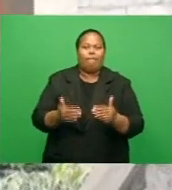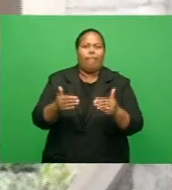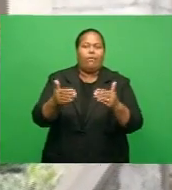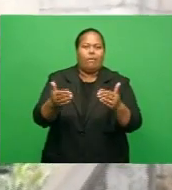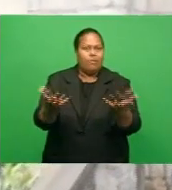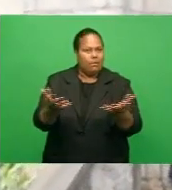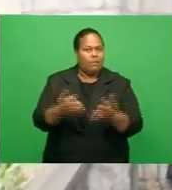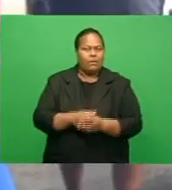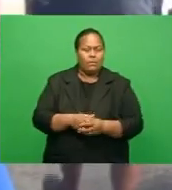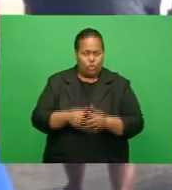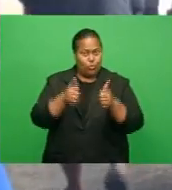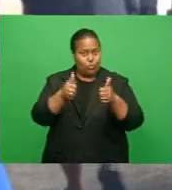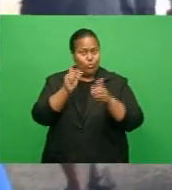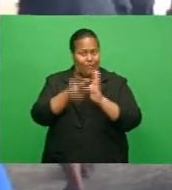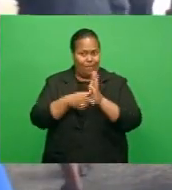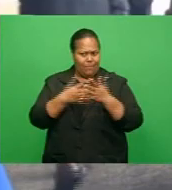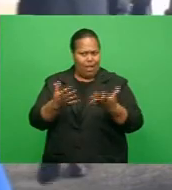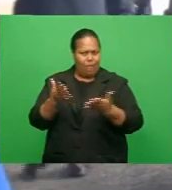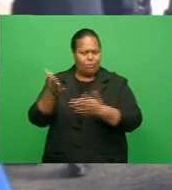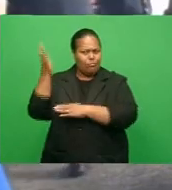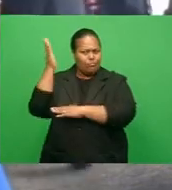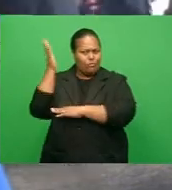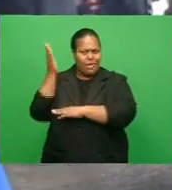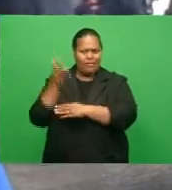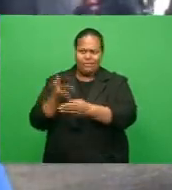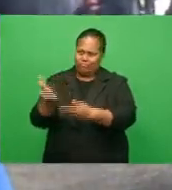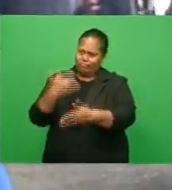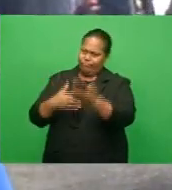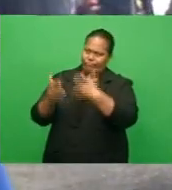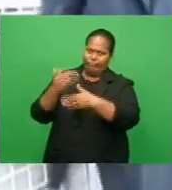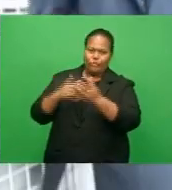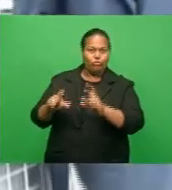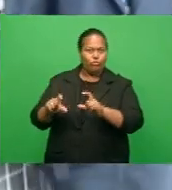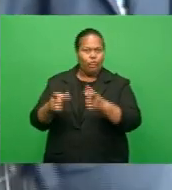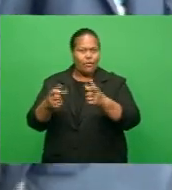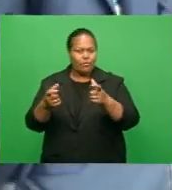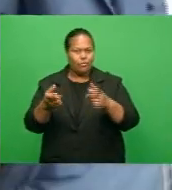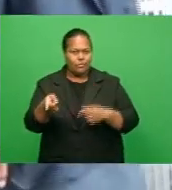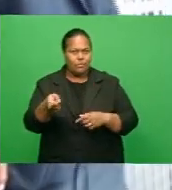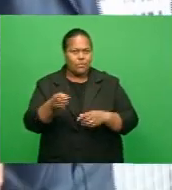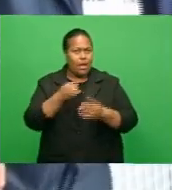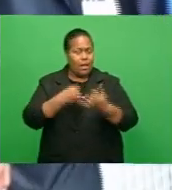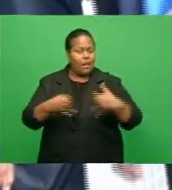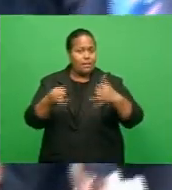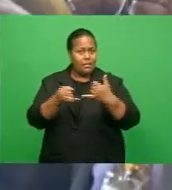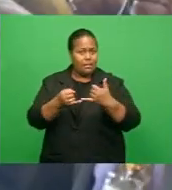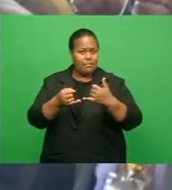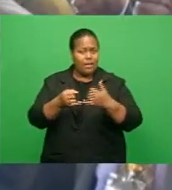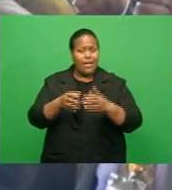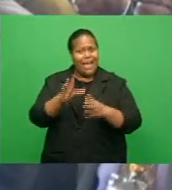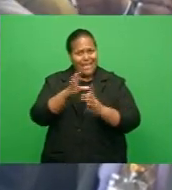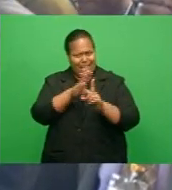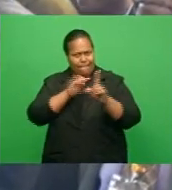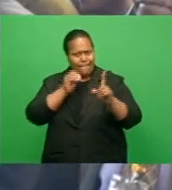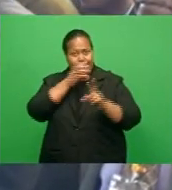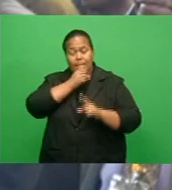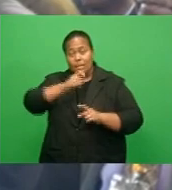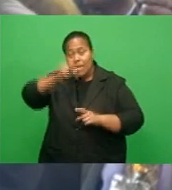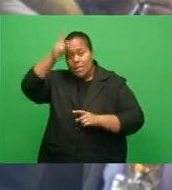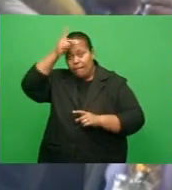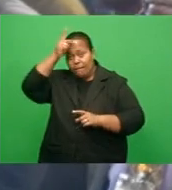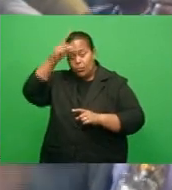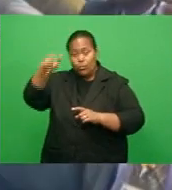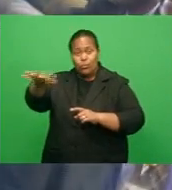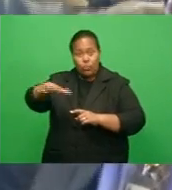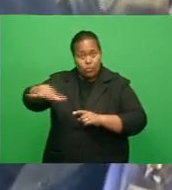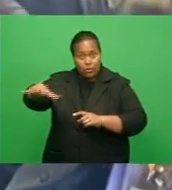them present challenges that they face. Challenges, for an example, the Kandavu division stated